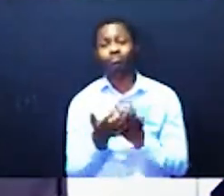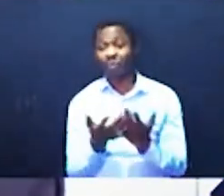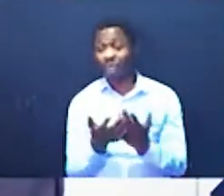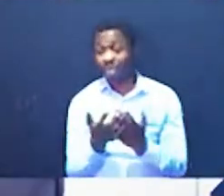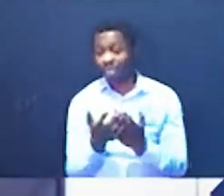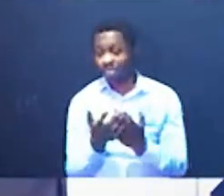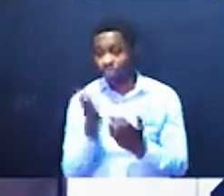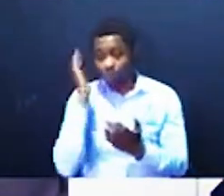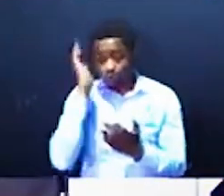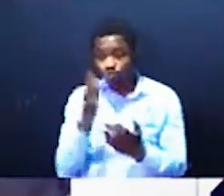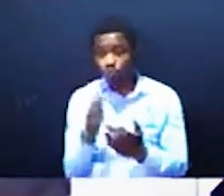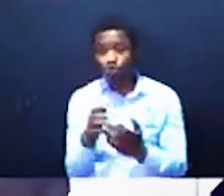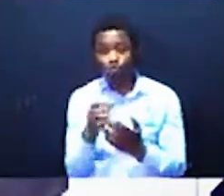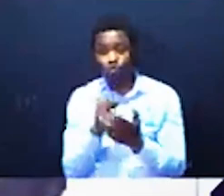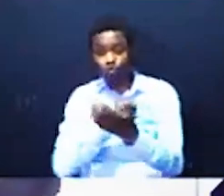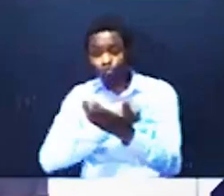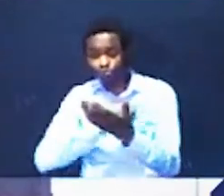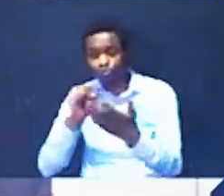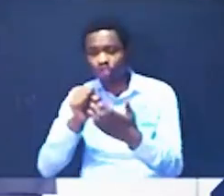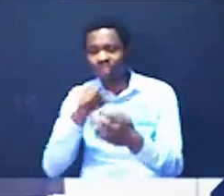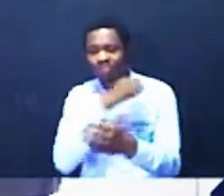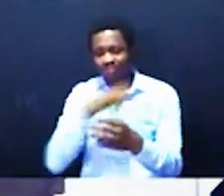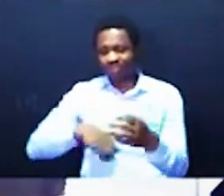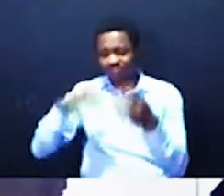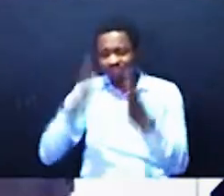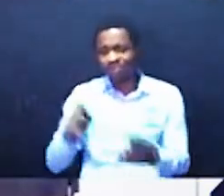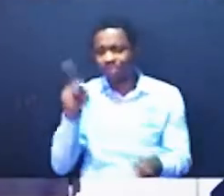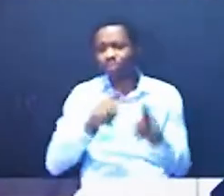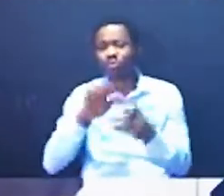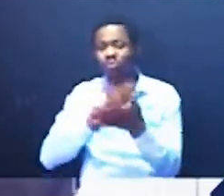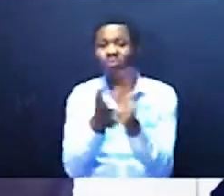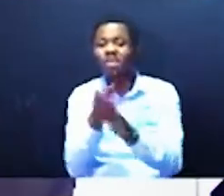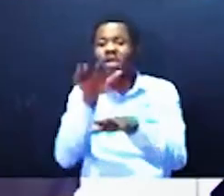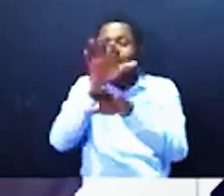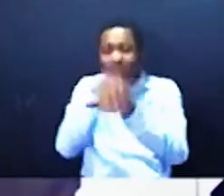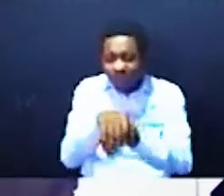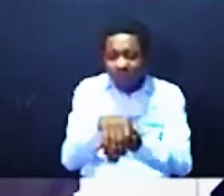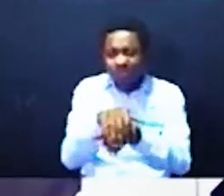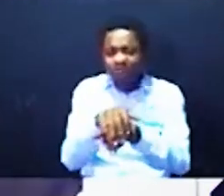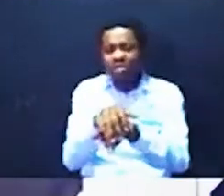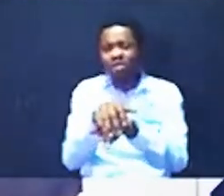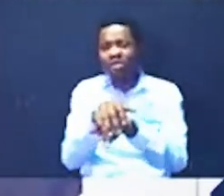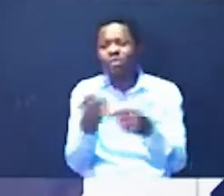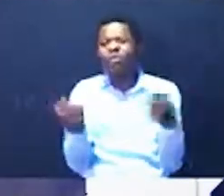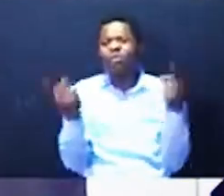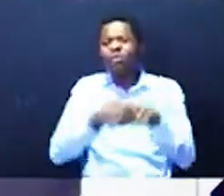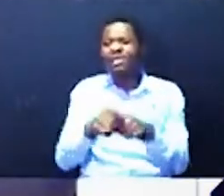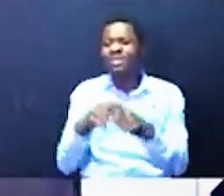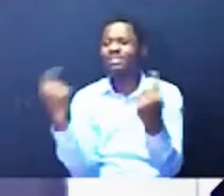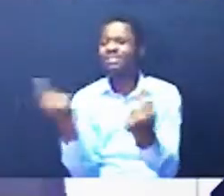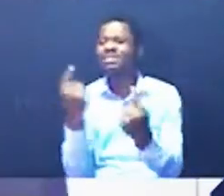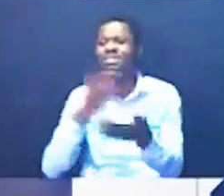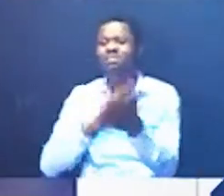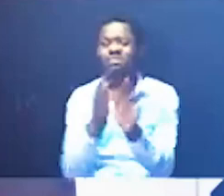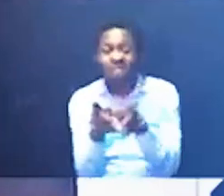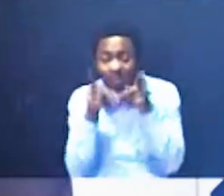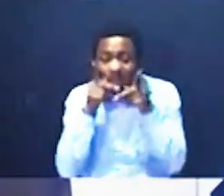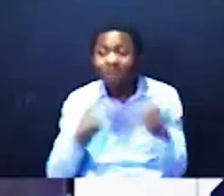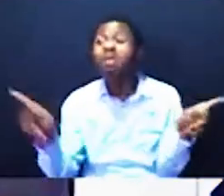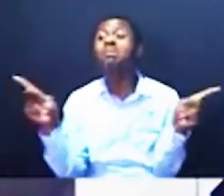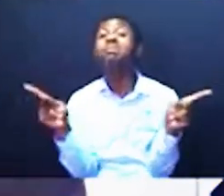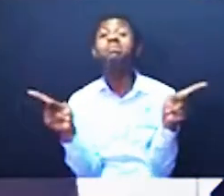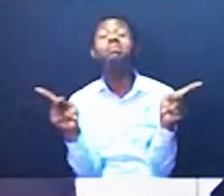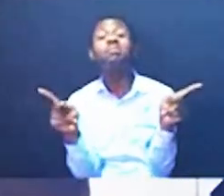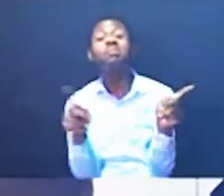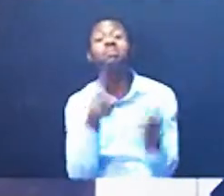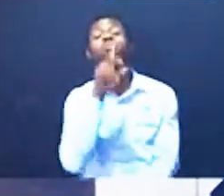saints be shams. When sinners are so real. So a GD4 and a Christopher the one bra bopa ebe hinta brand the